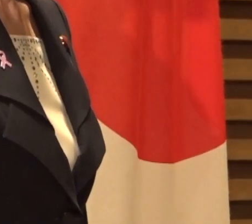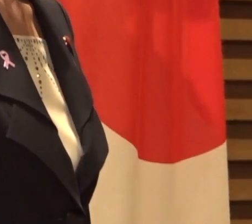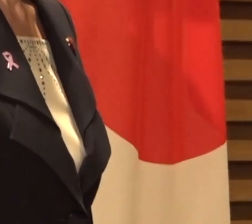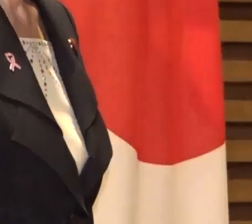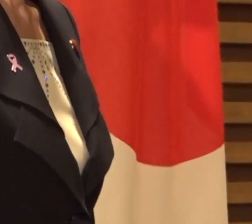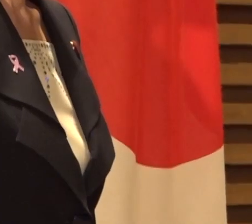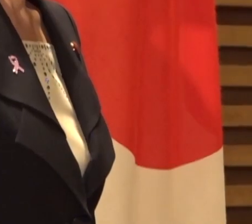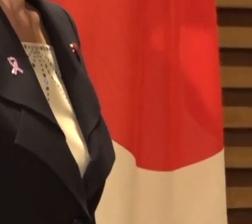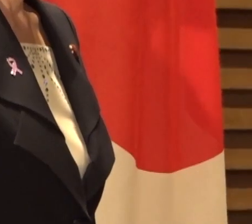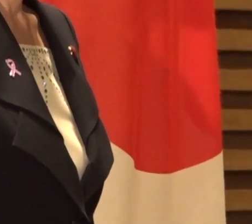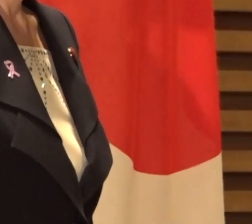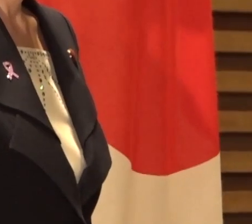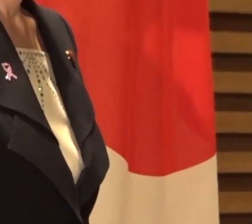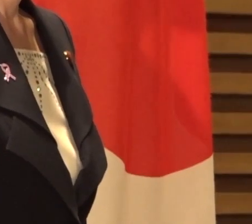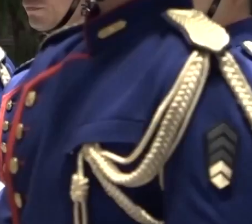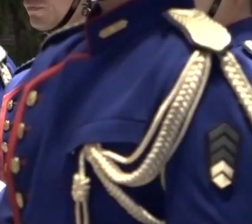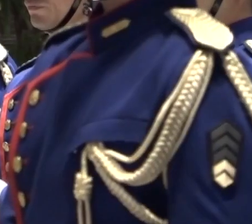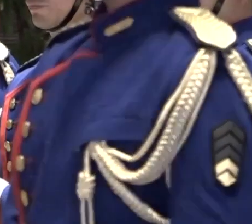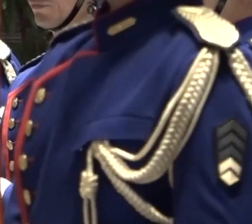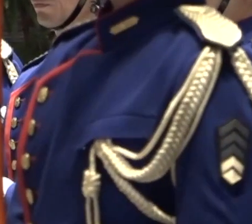importance of maritime security.